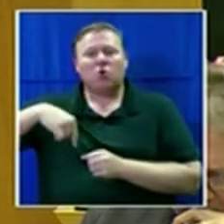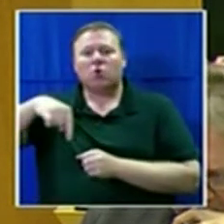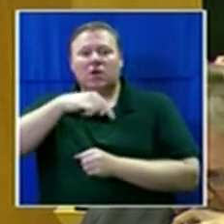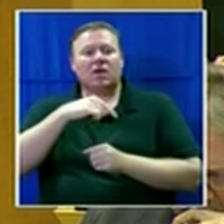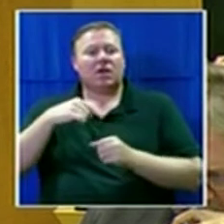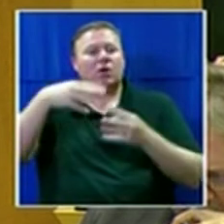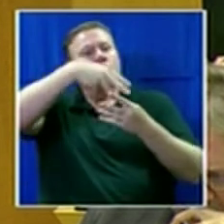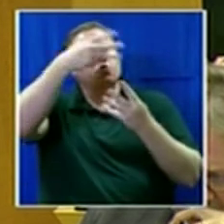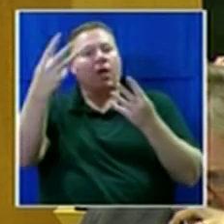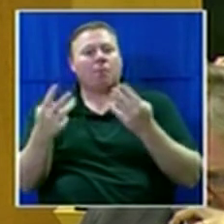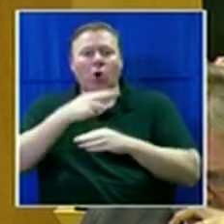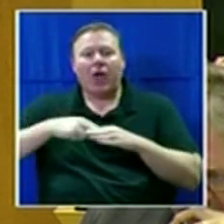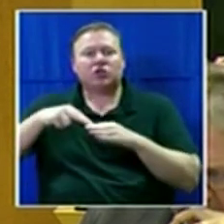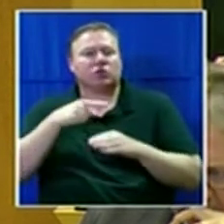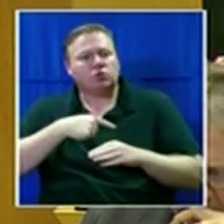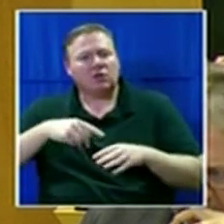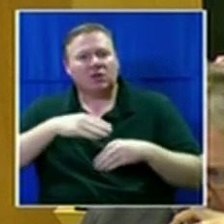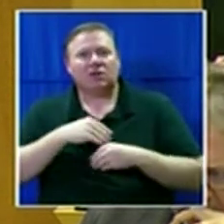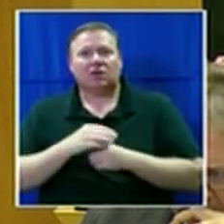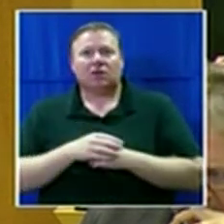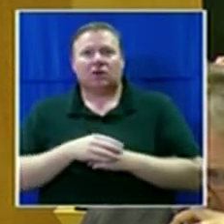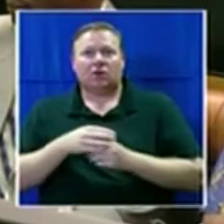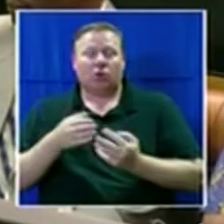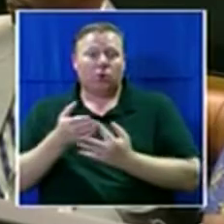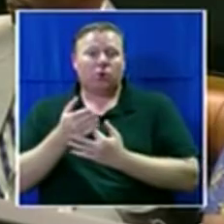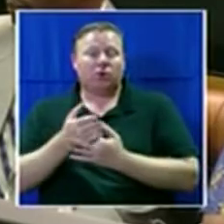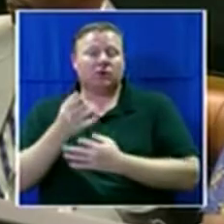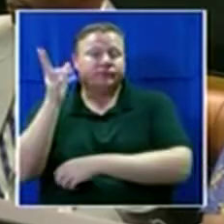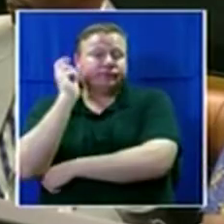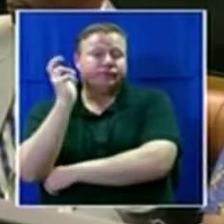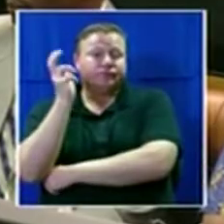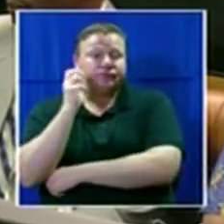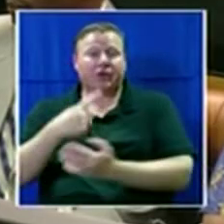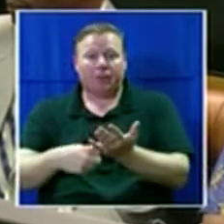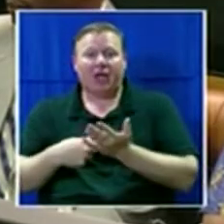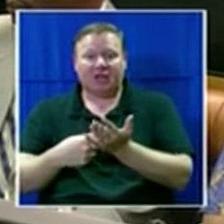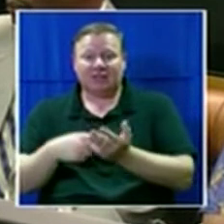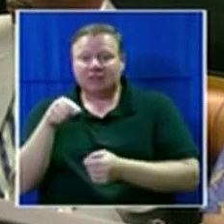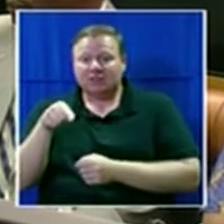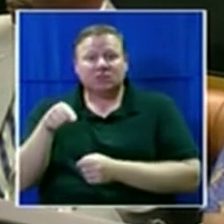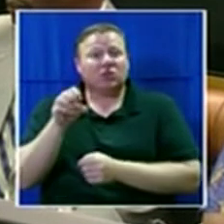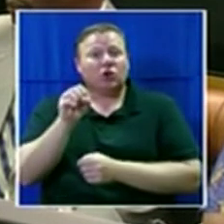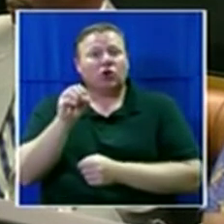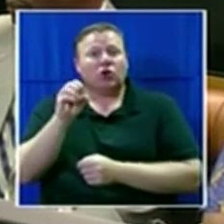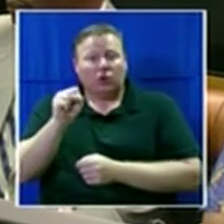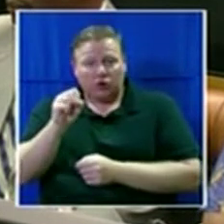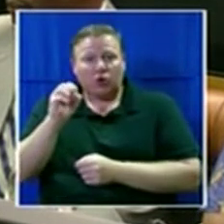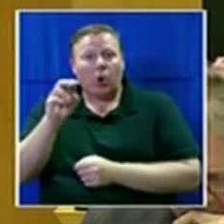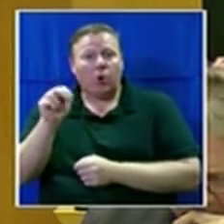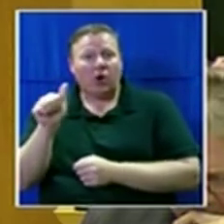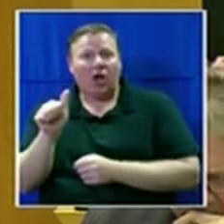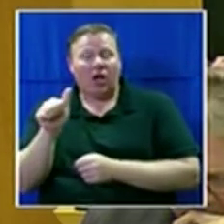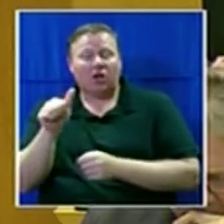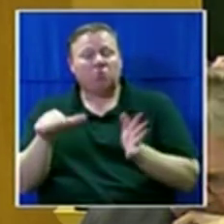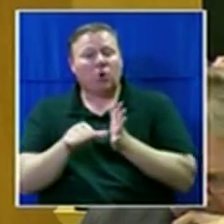Rainbow Nation stand for to have to sit through a sitting of a debate of the magnitude of SONA in front of the president, the